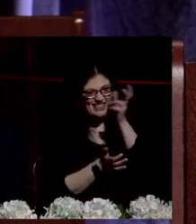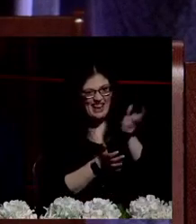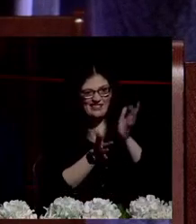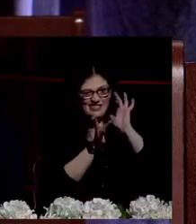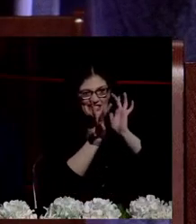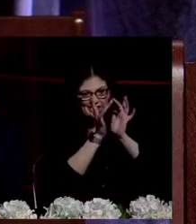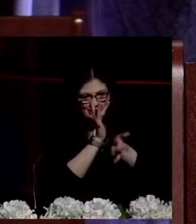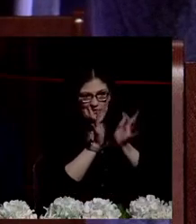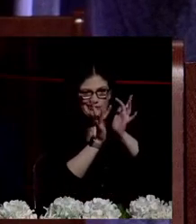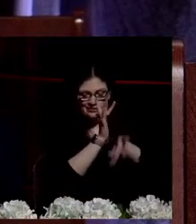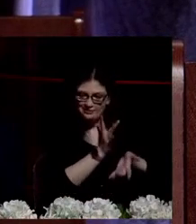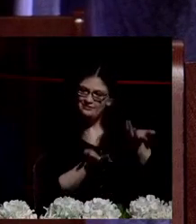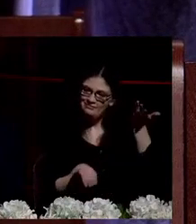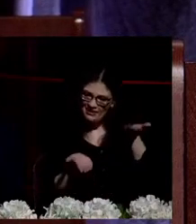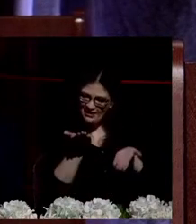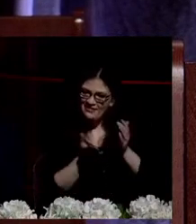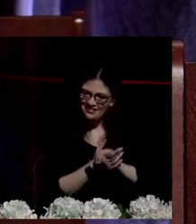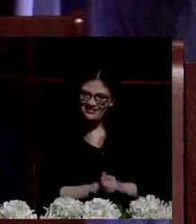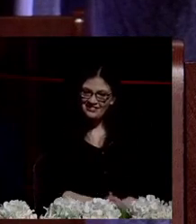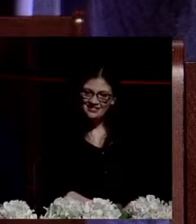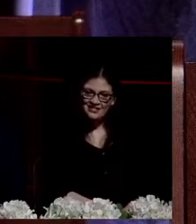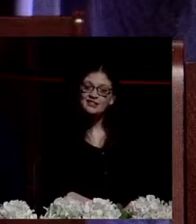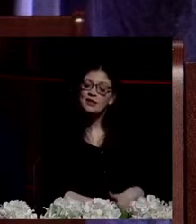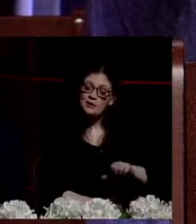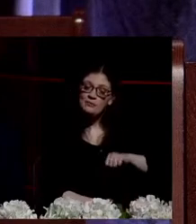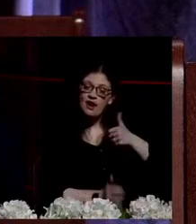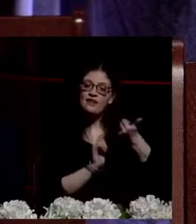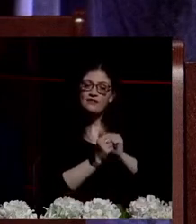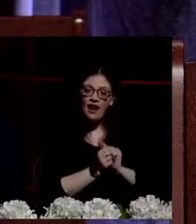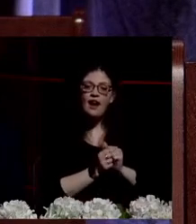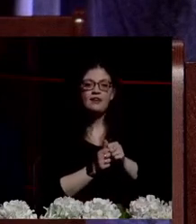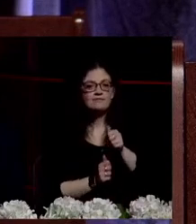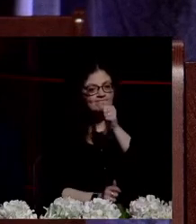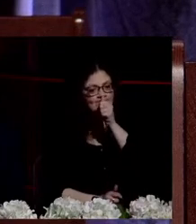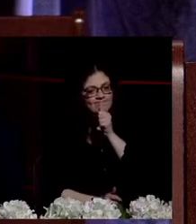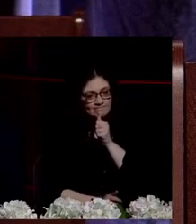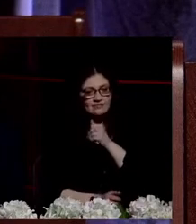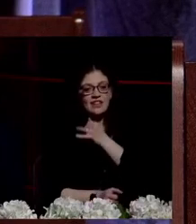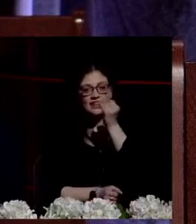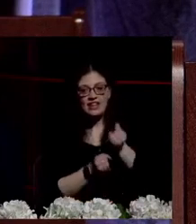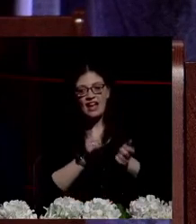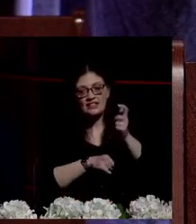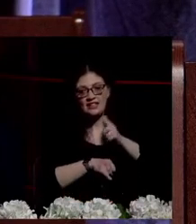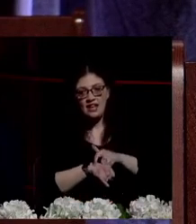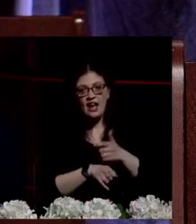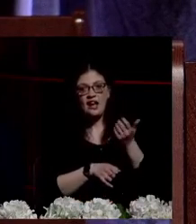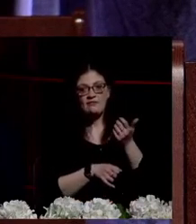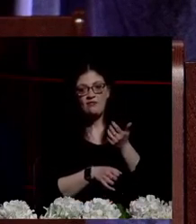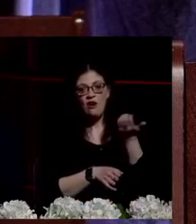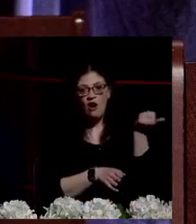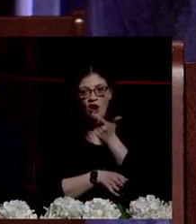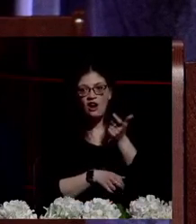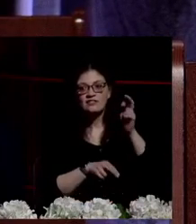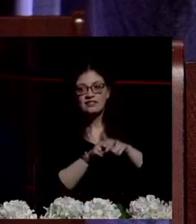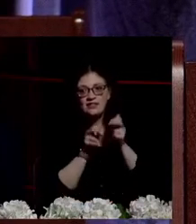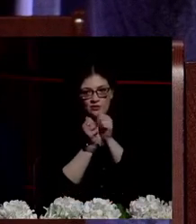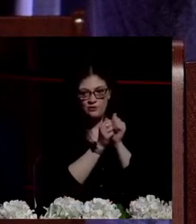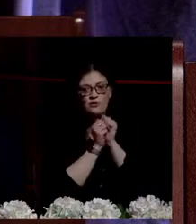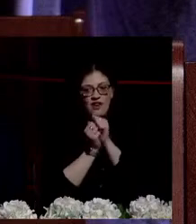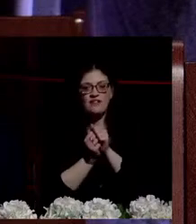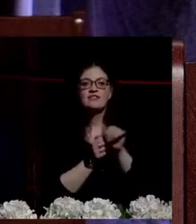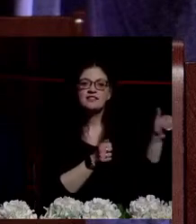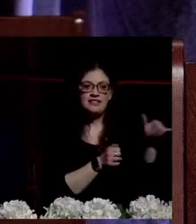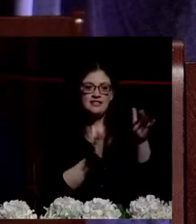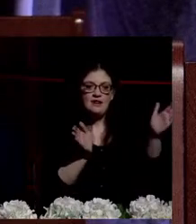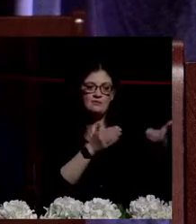are today. Be proud of how resilient you are, as this may be the last time we are all here sitting together in the same room. We know